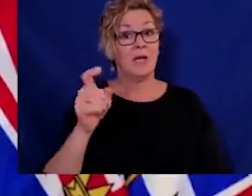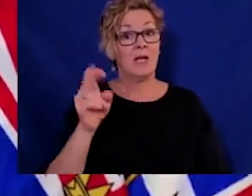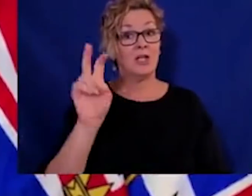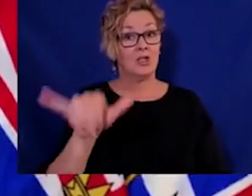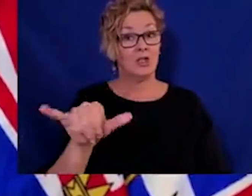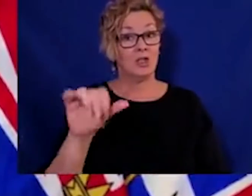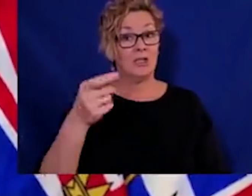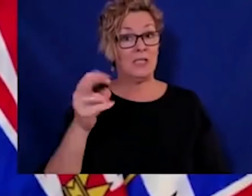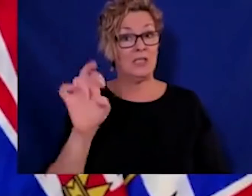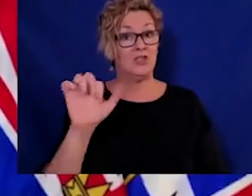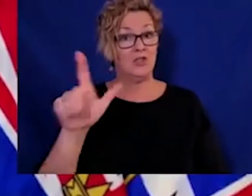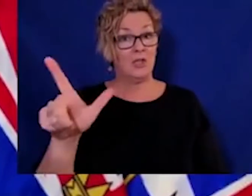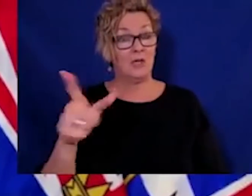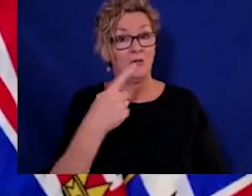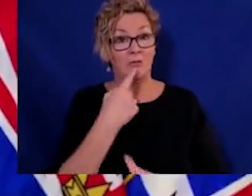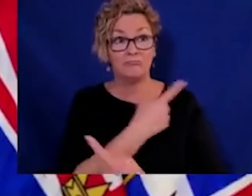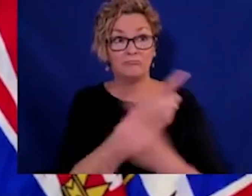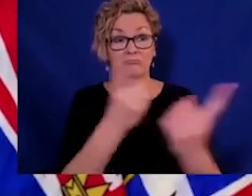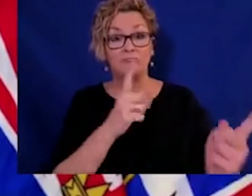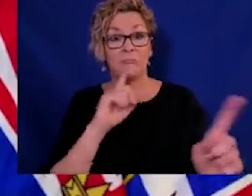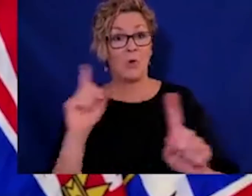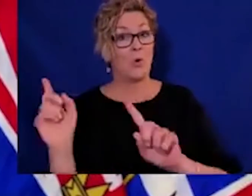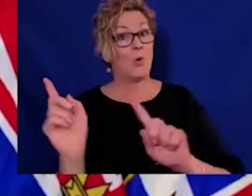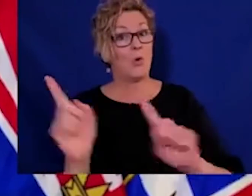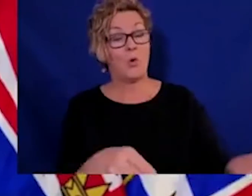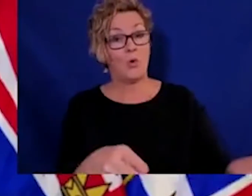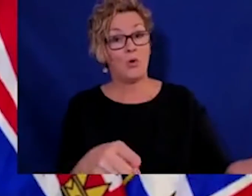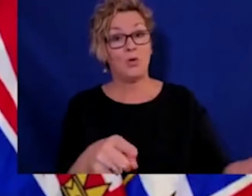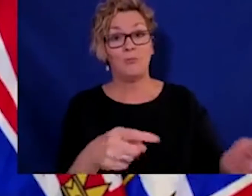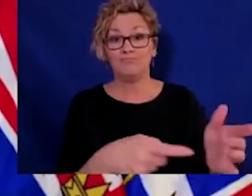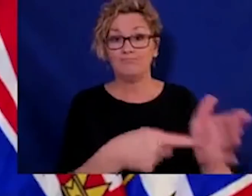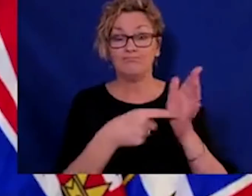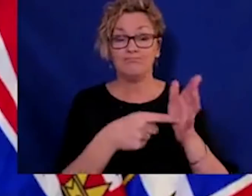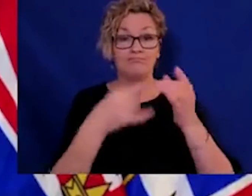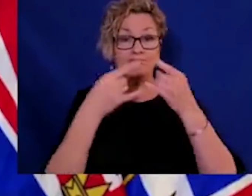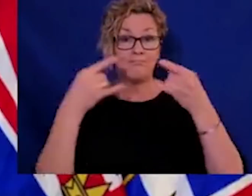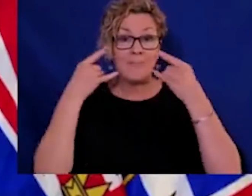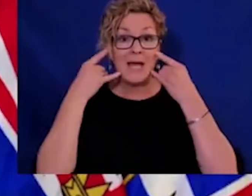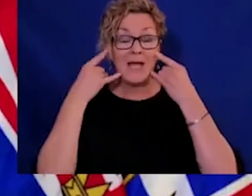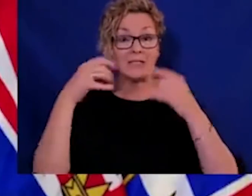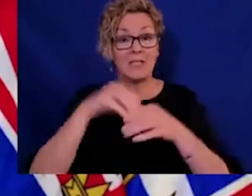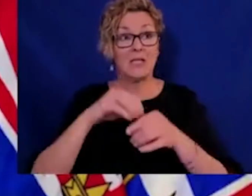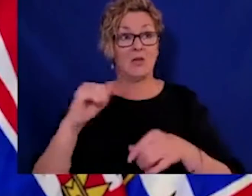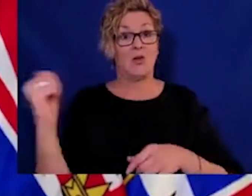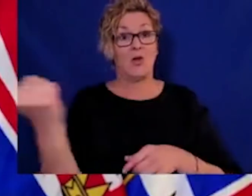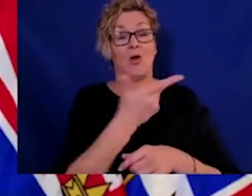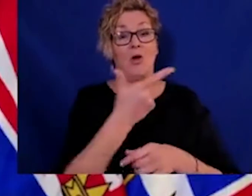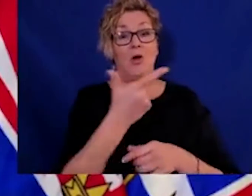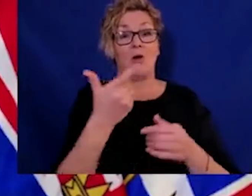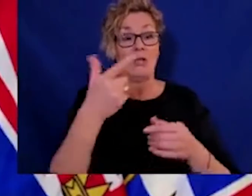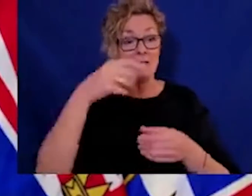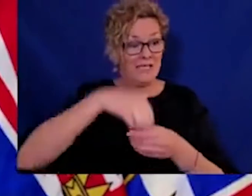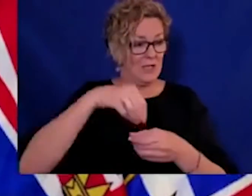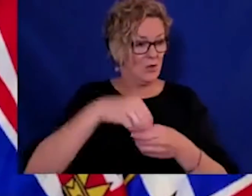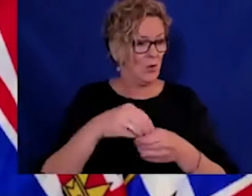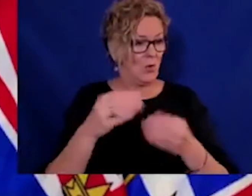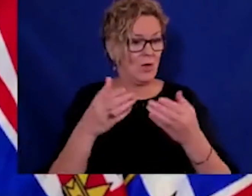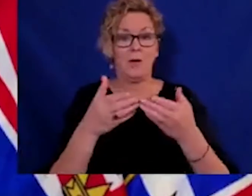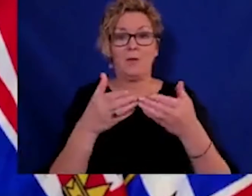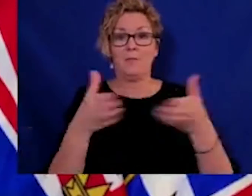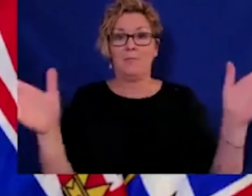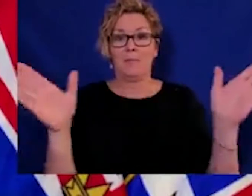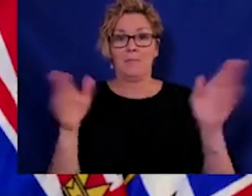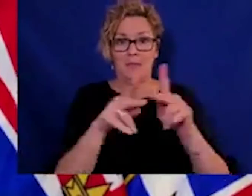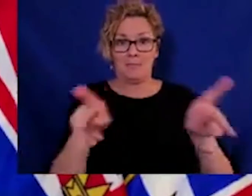enforcement measures for the use of masks in all indoor public spaces. This public safety order focuses on those locations